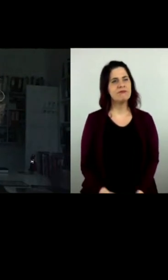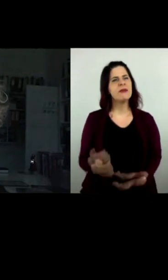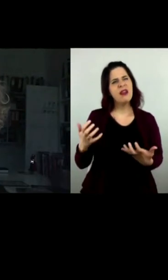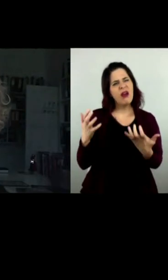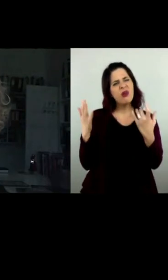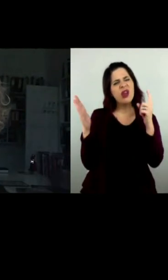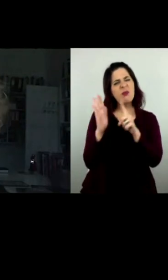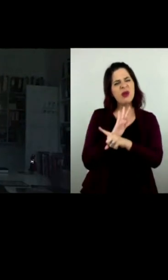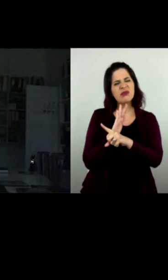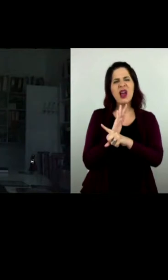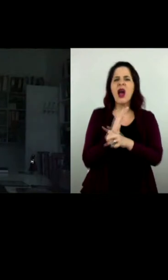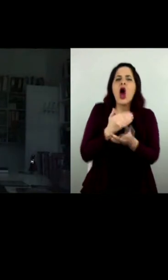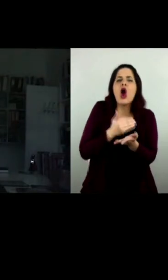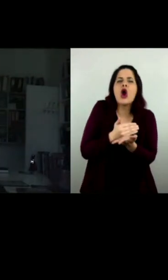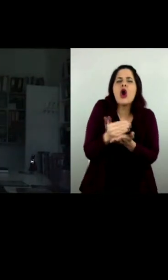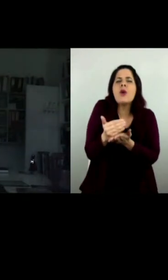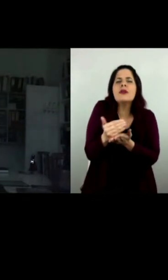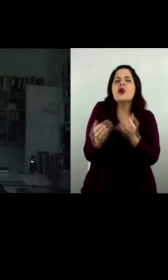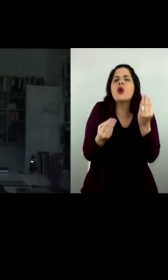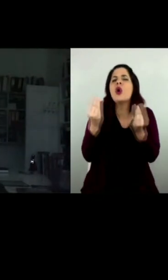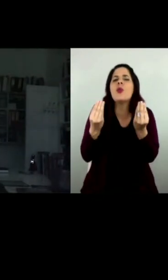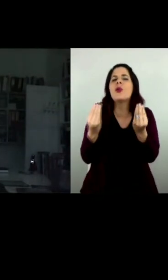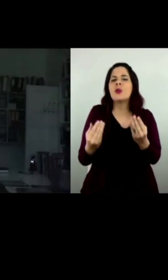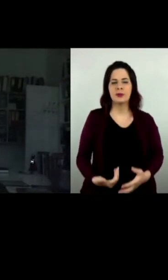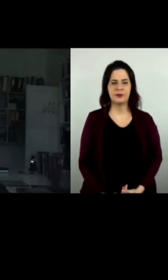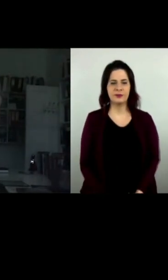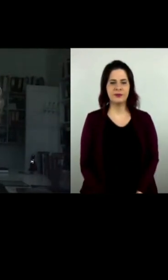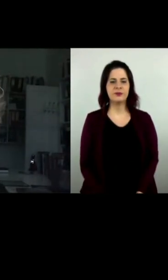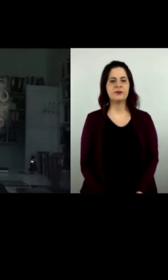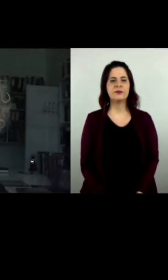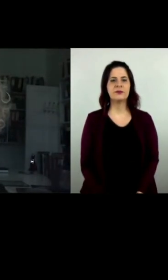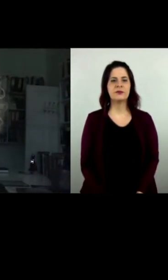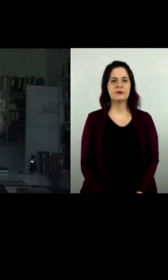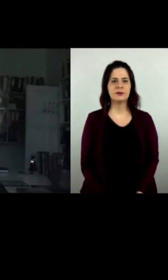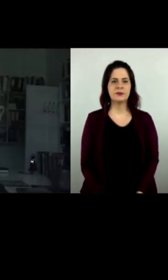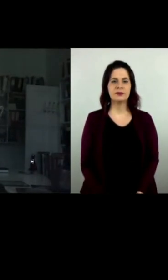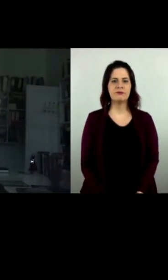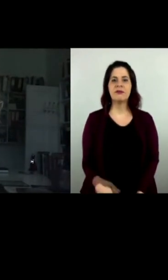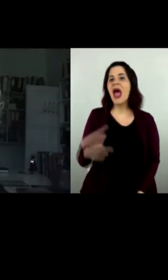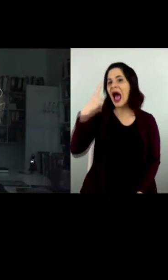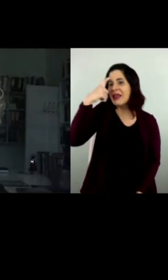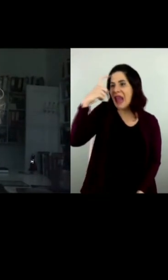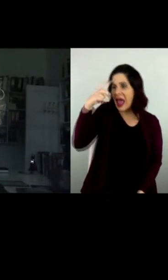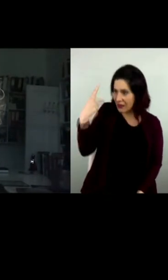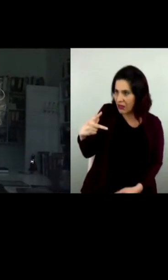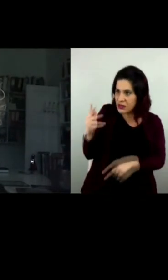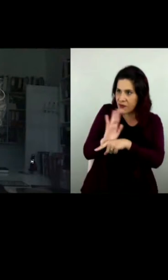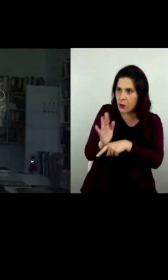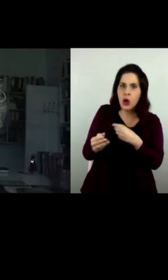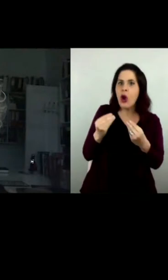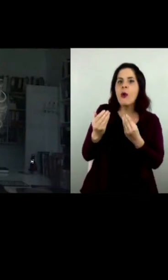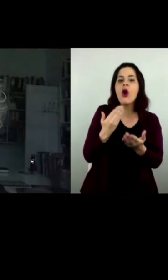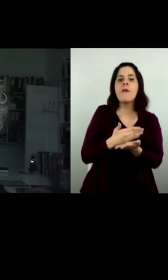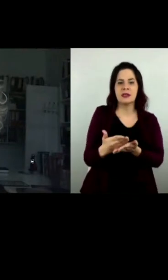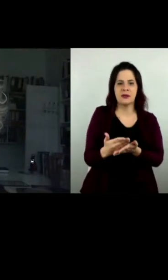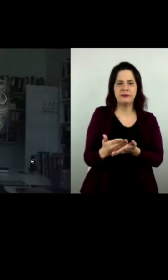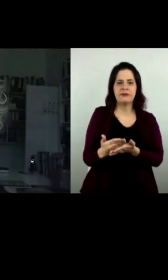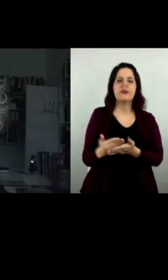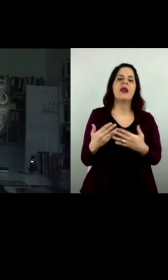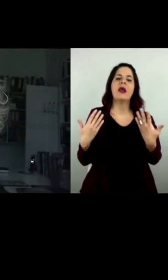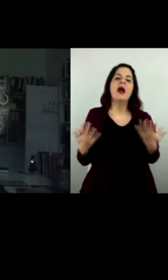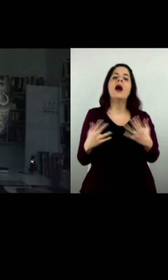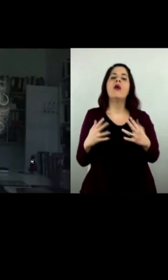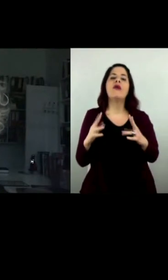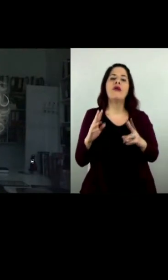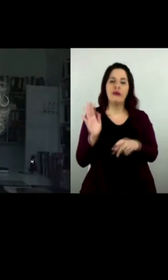it was how it started. Yeah, so the idea to make the film. The film is called A History of Children and Film. You